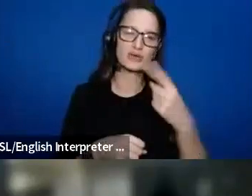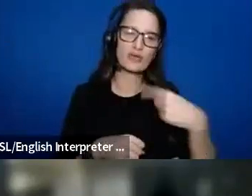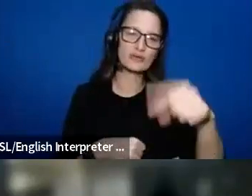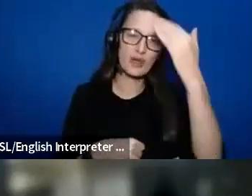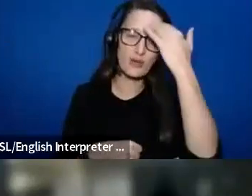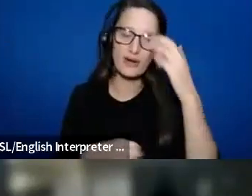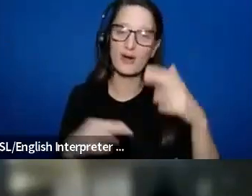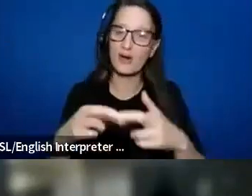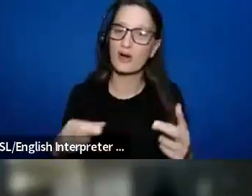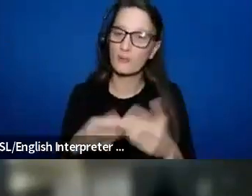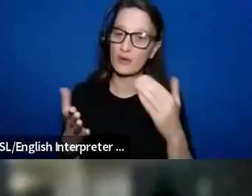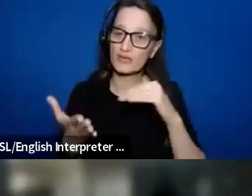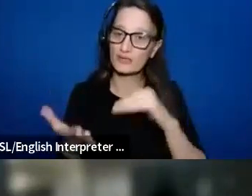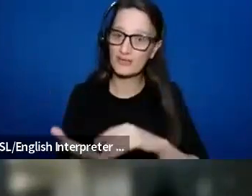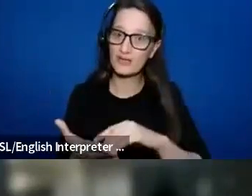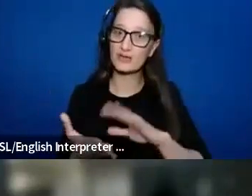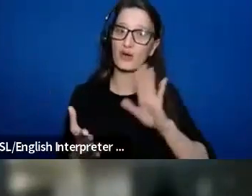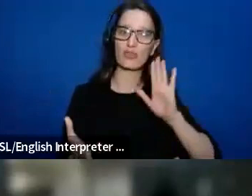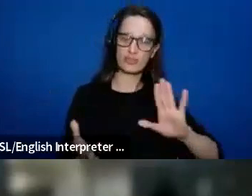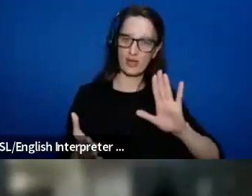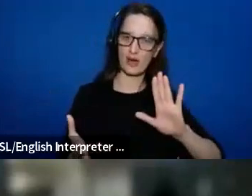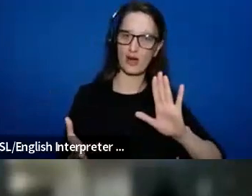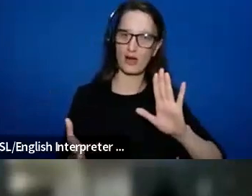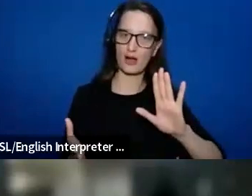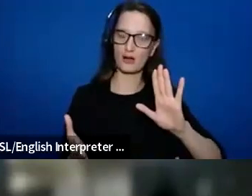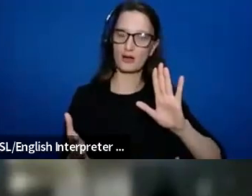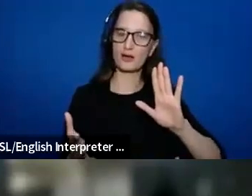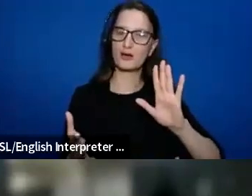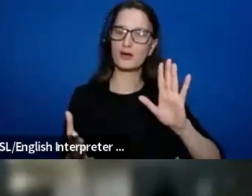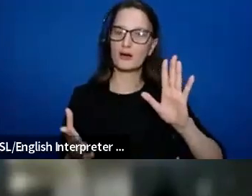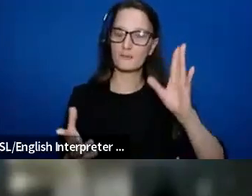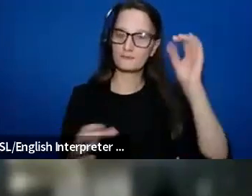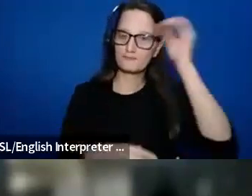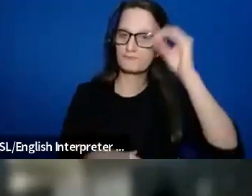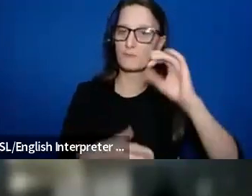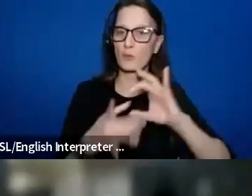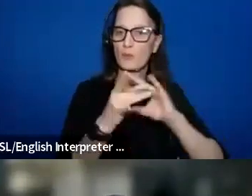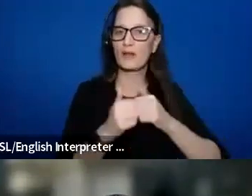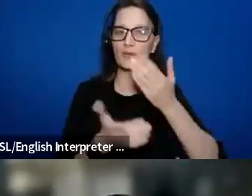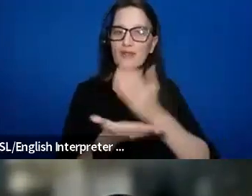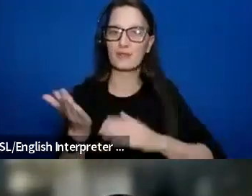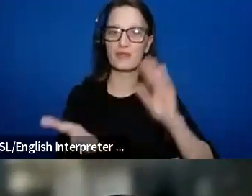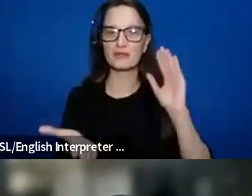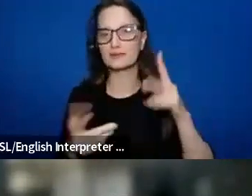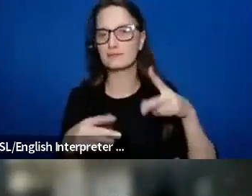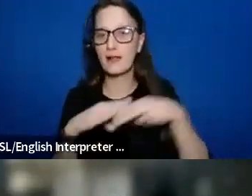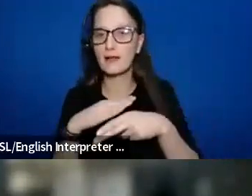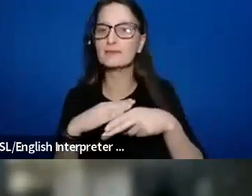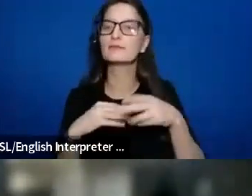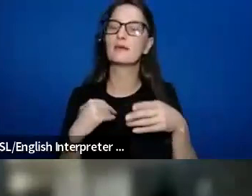regional centers in totality's position is as it relates to some of these cuts, that though they may not seem like they are huge